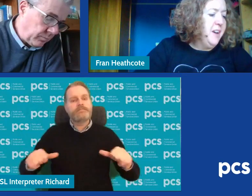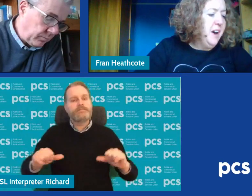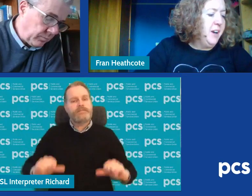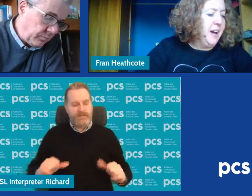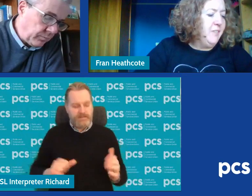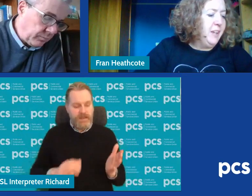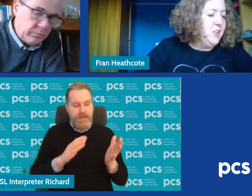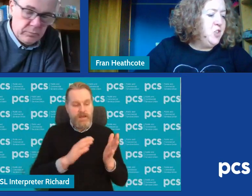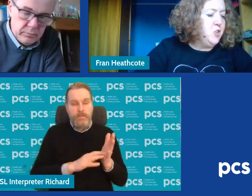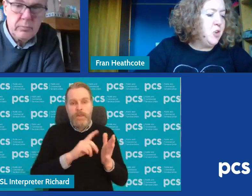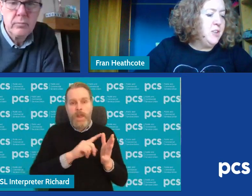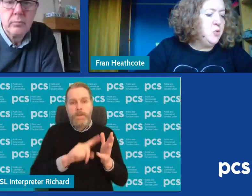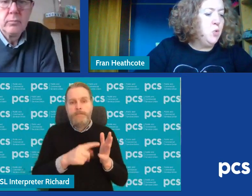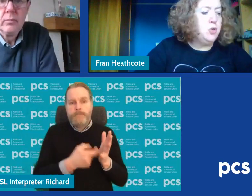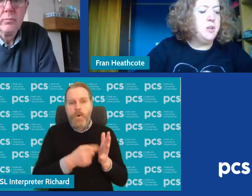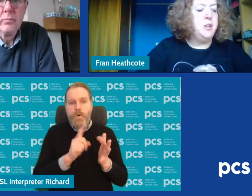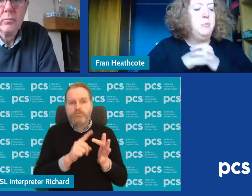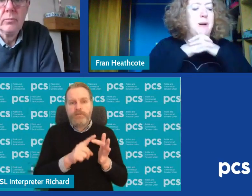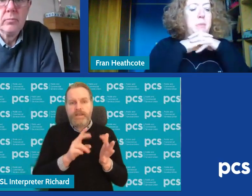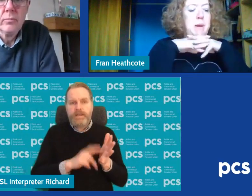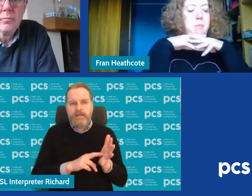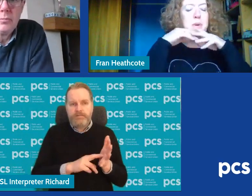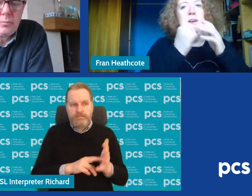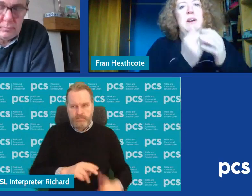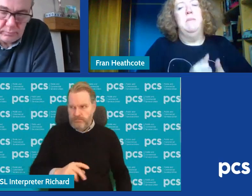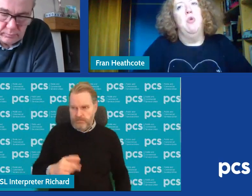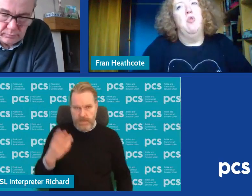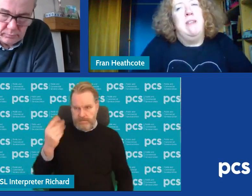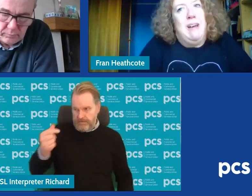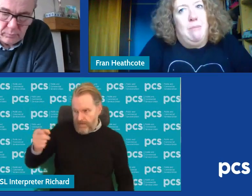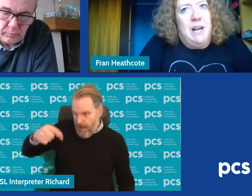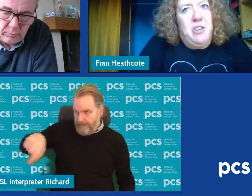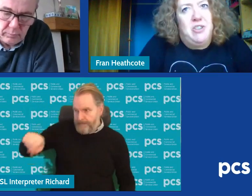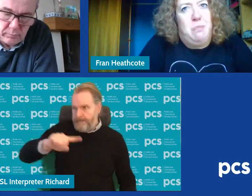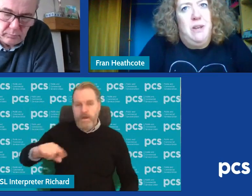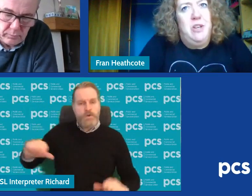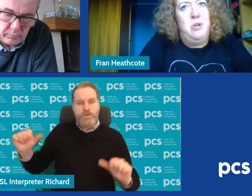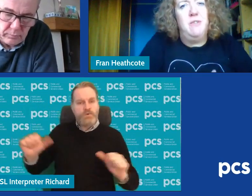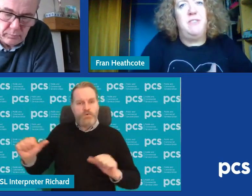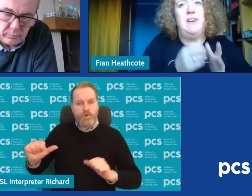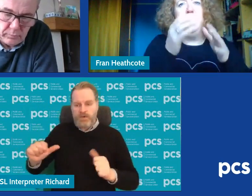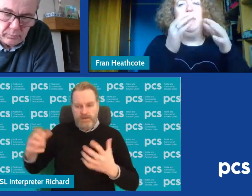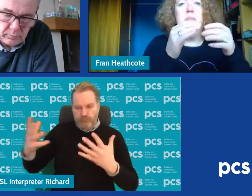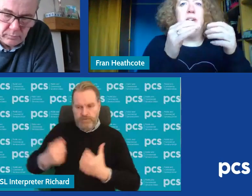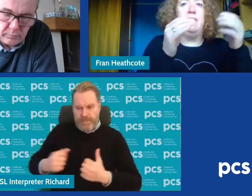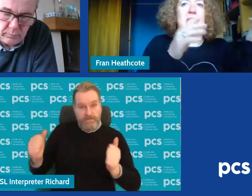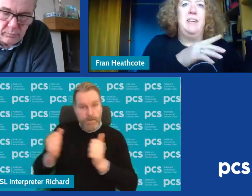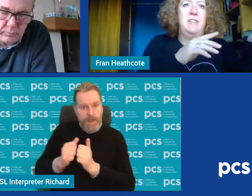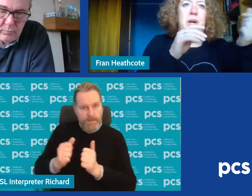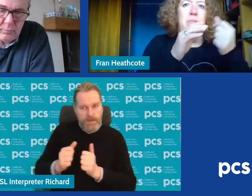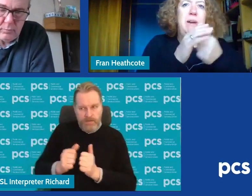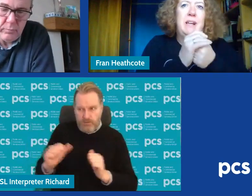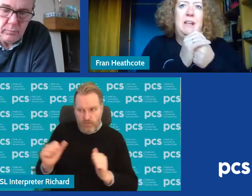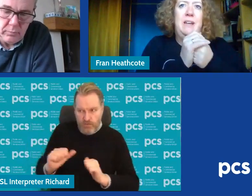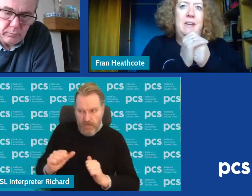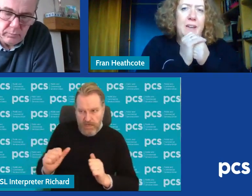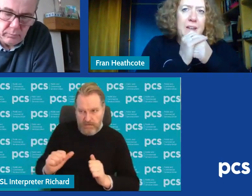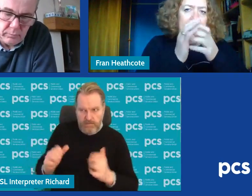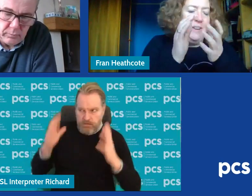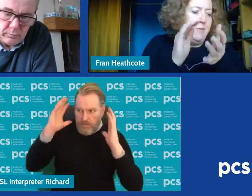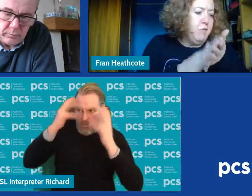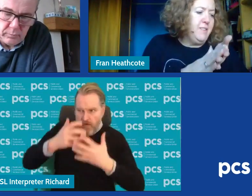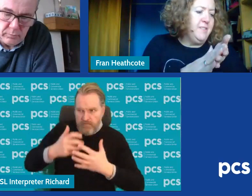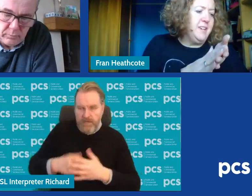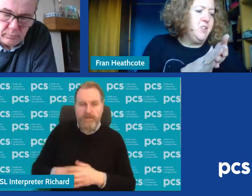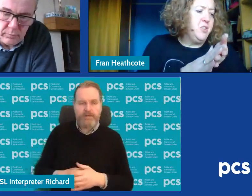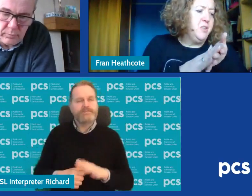yet and are having an issue trying to order a new ballot paper. Maureen, that might just be an issue of timing, because I think, as Mark made clear